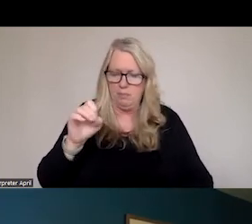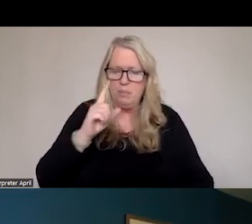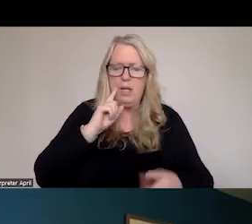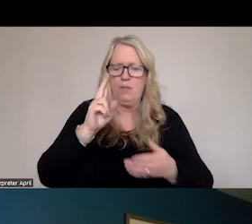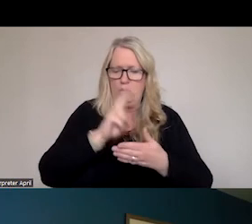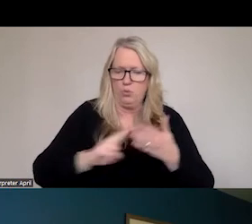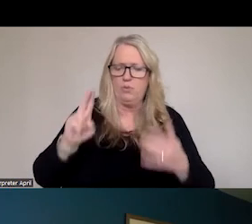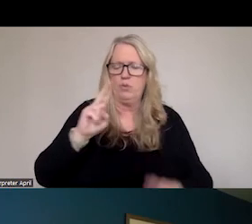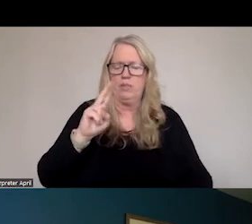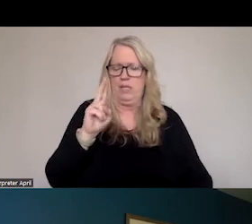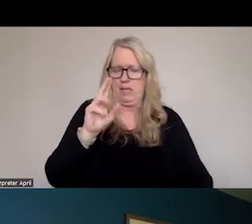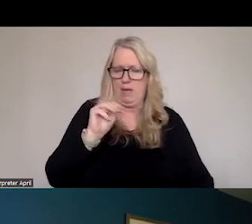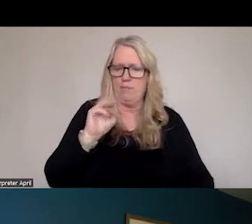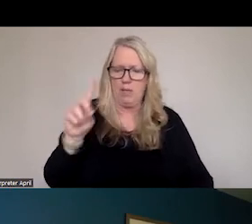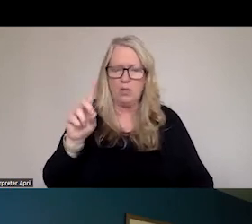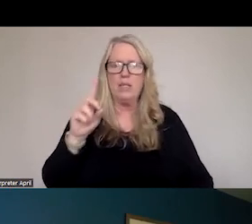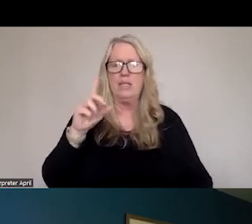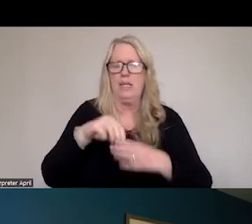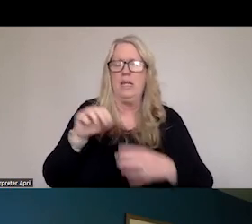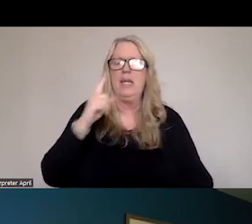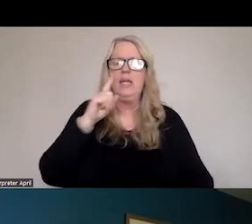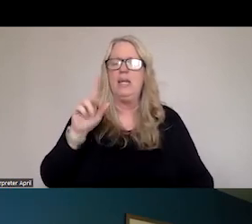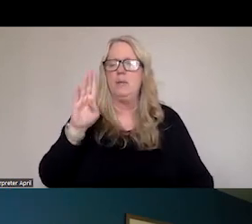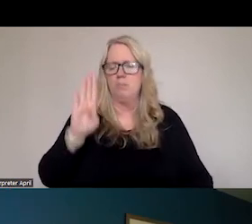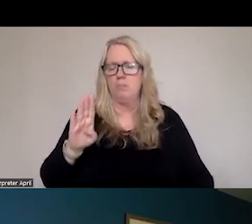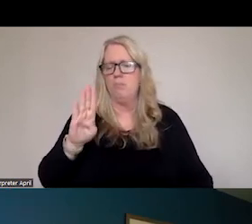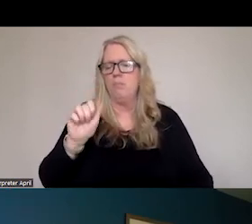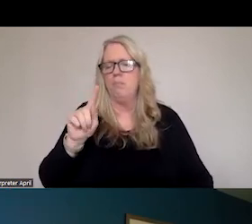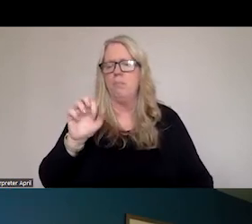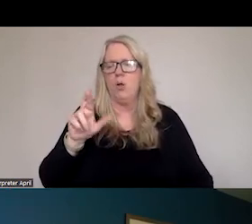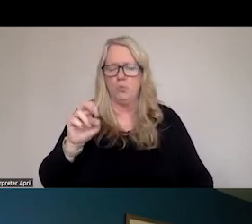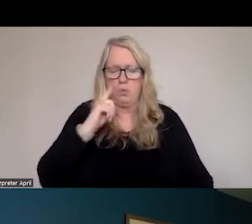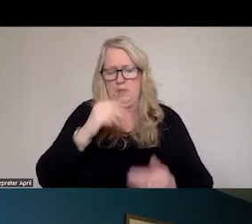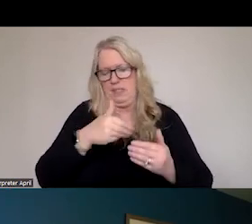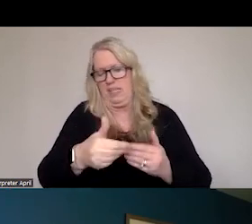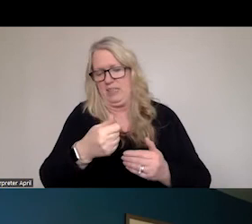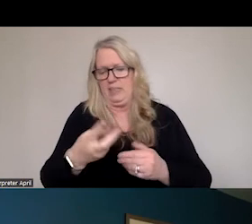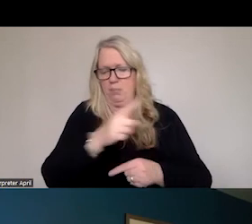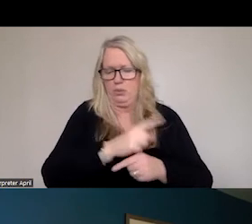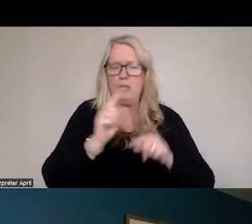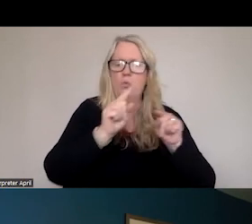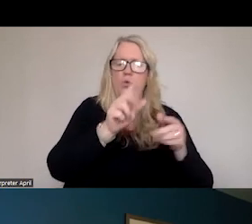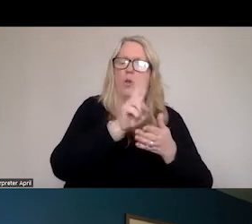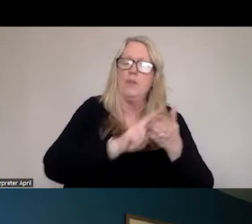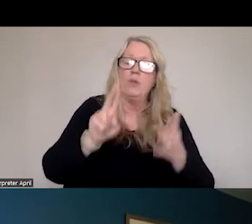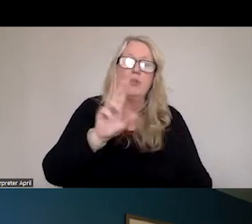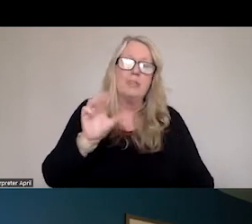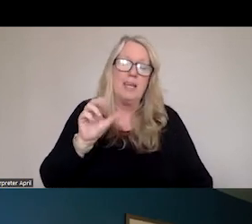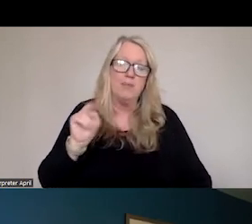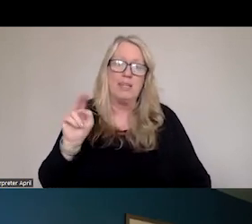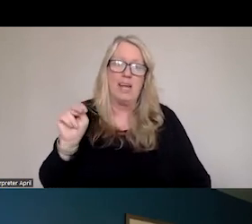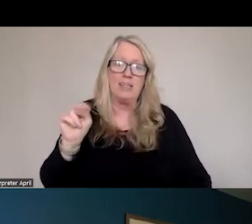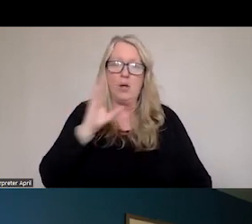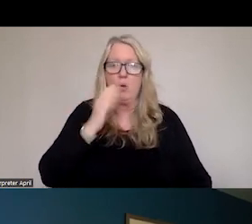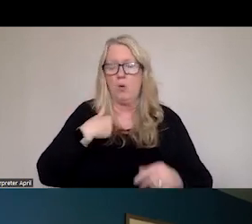Baltimore, and wanted to let people know that in the next couple days, we'll be moving to the University of Connecticut, and we'll be looking